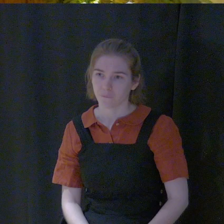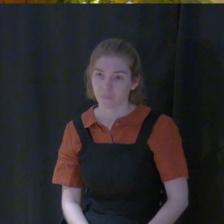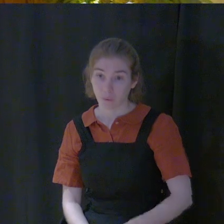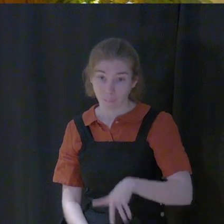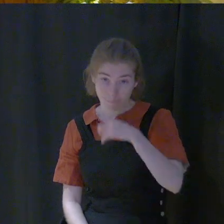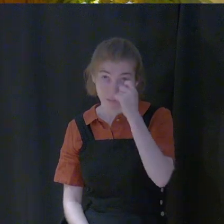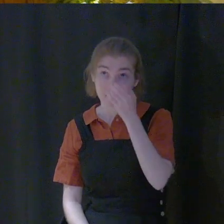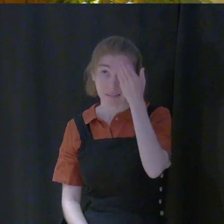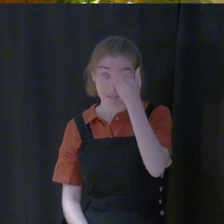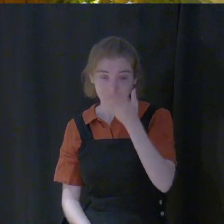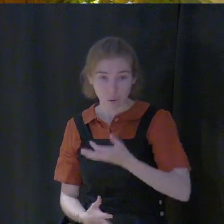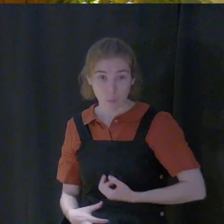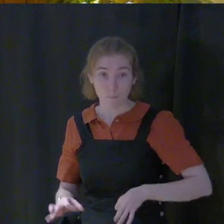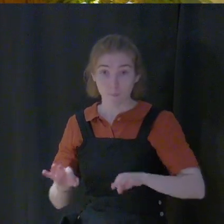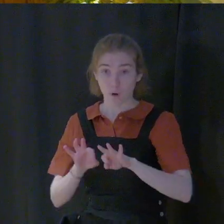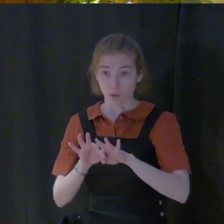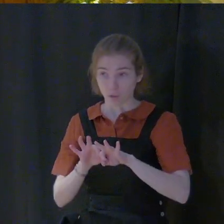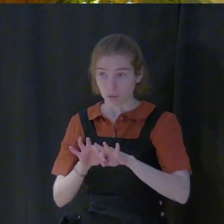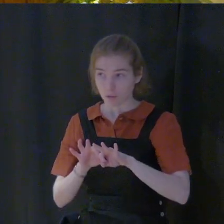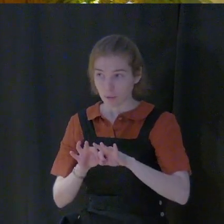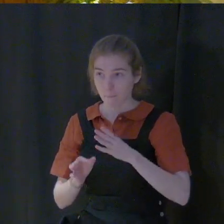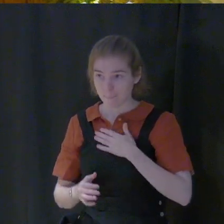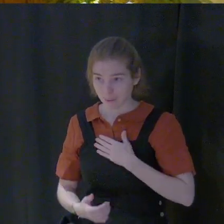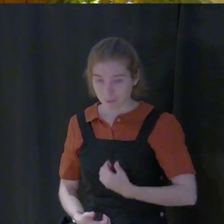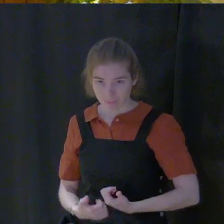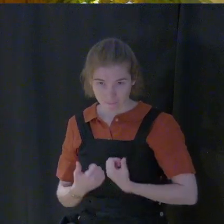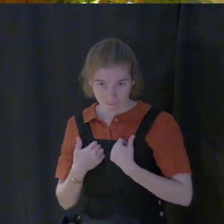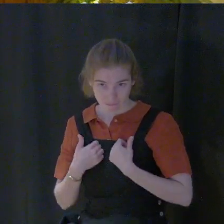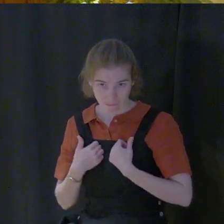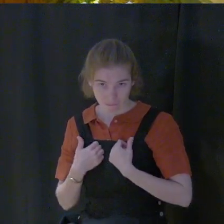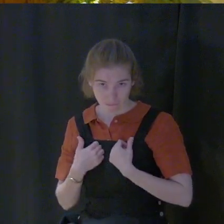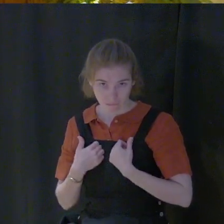Because he is a priority in my life.